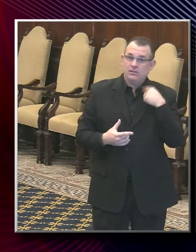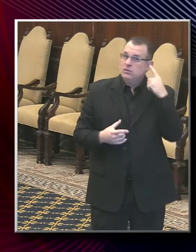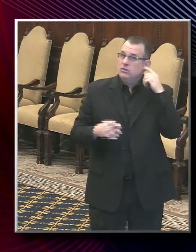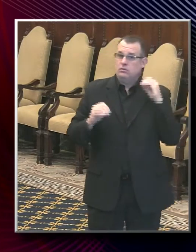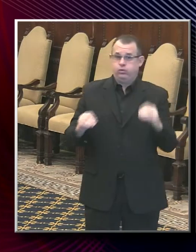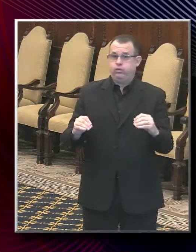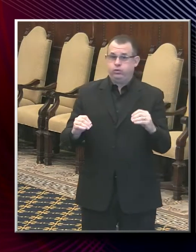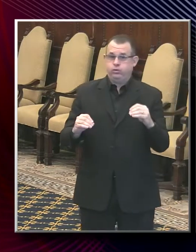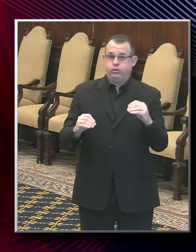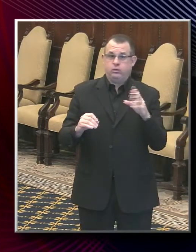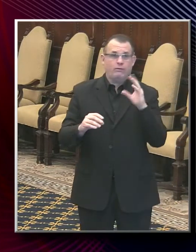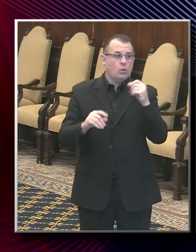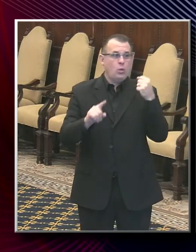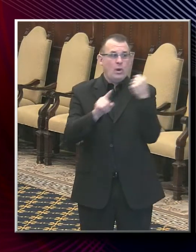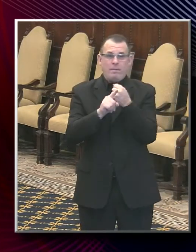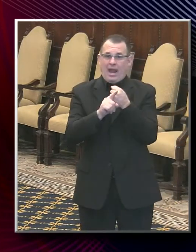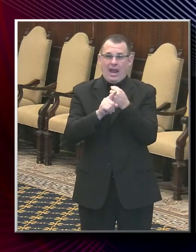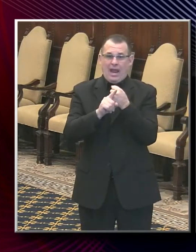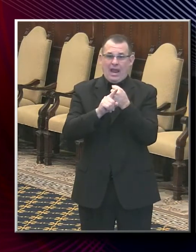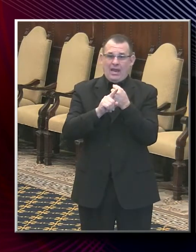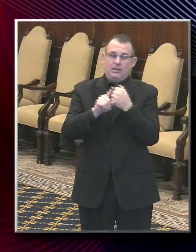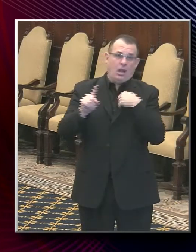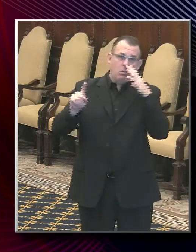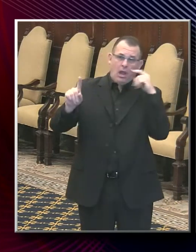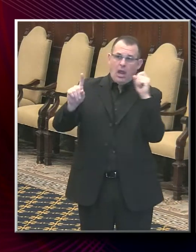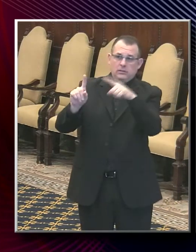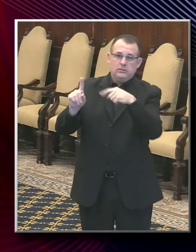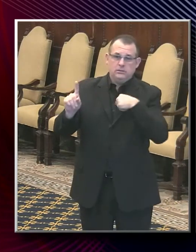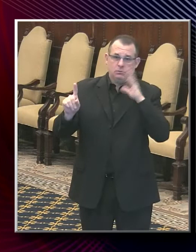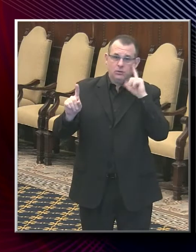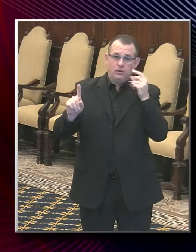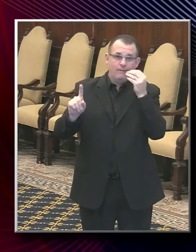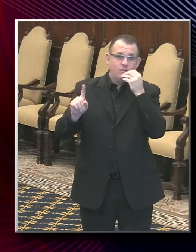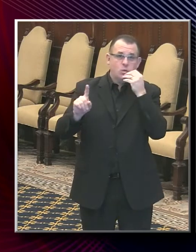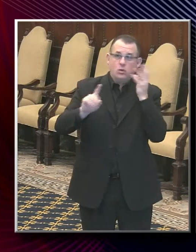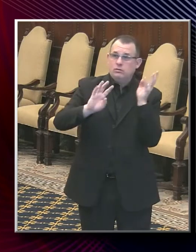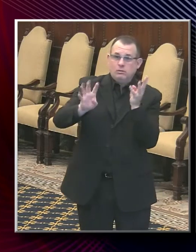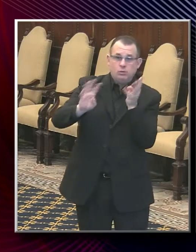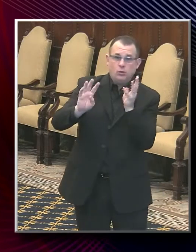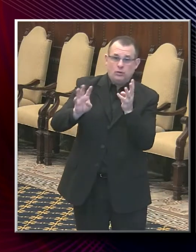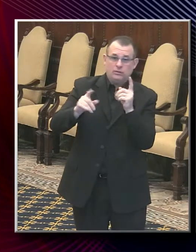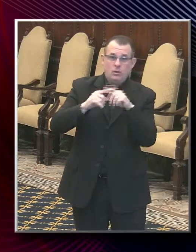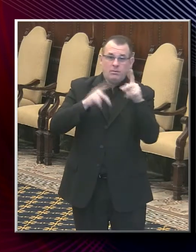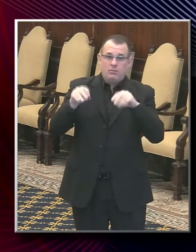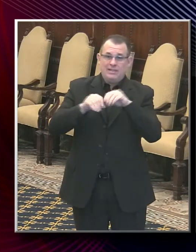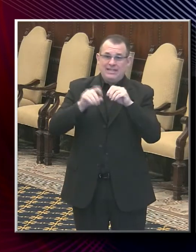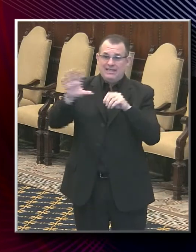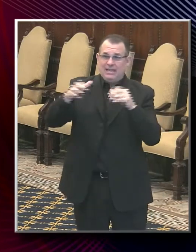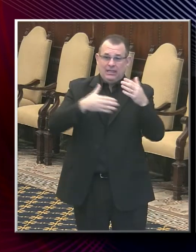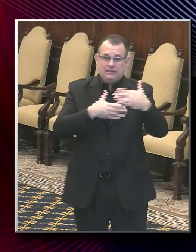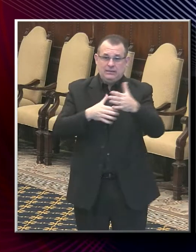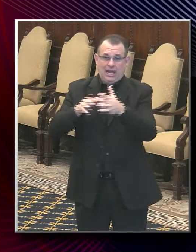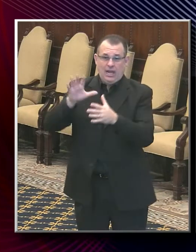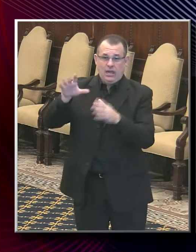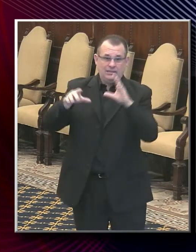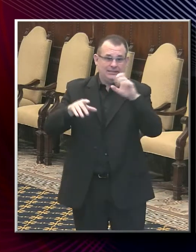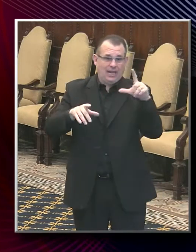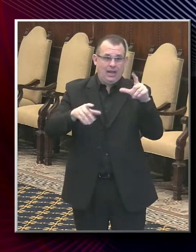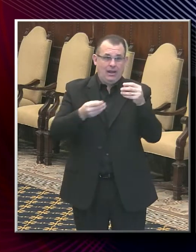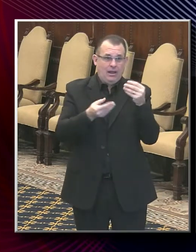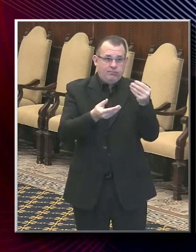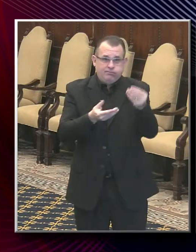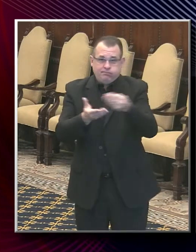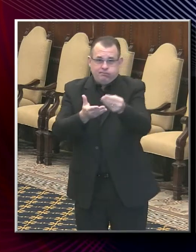We'll confirm that, but again, food is being delivered to our inmates in their cells, so we don't expect that to be an issue, but we'll